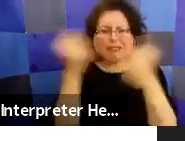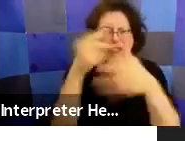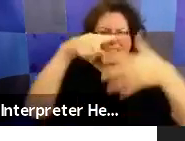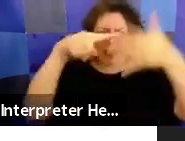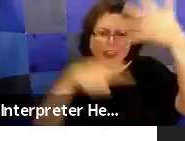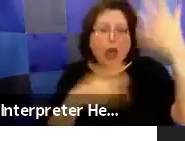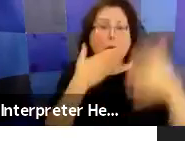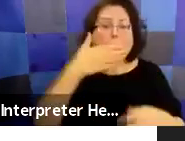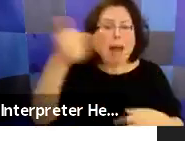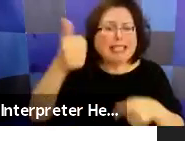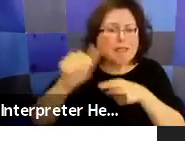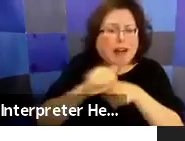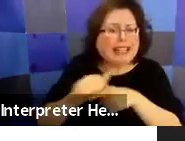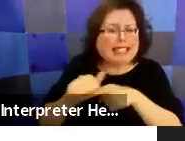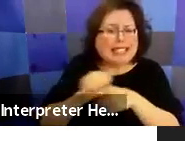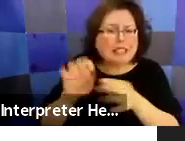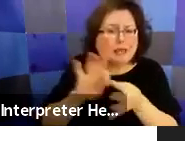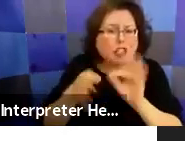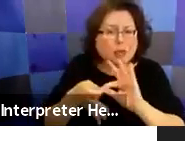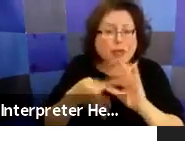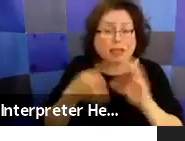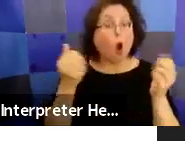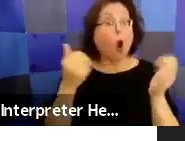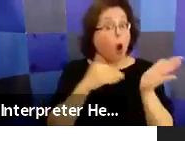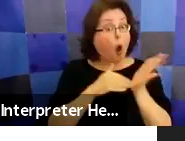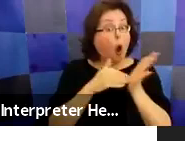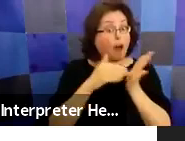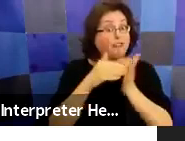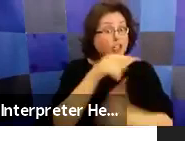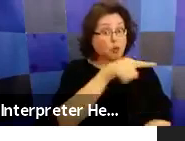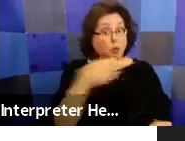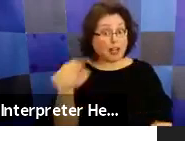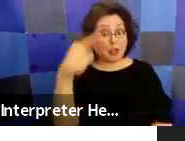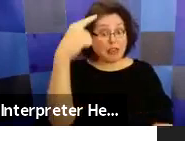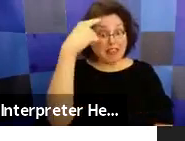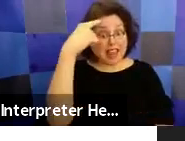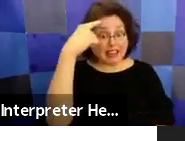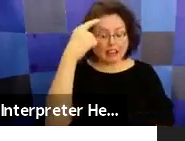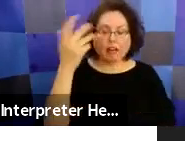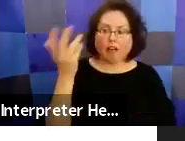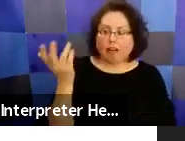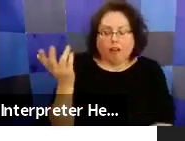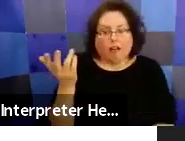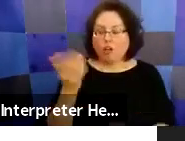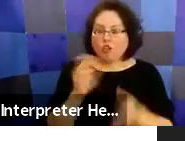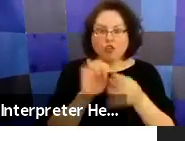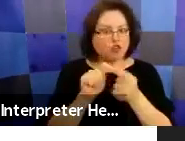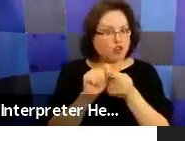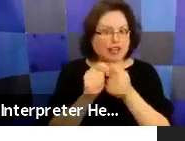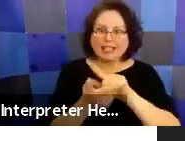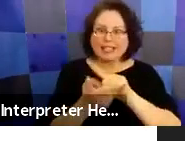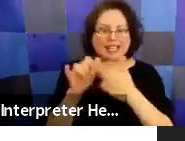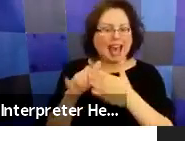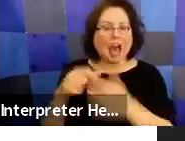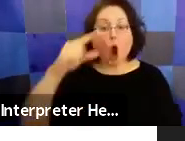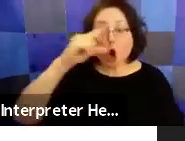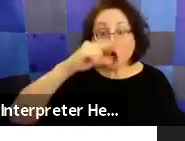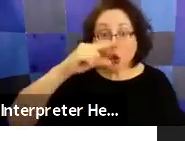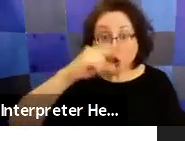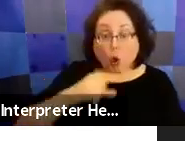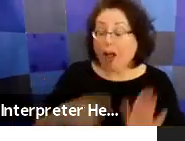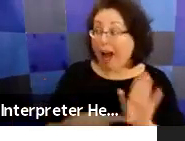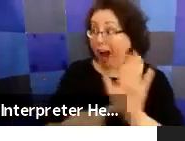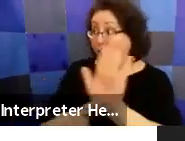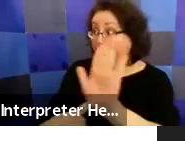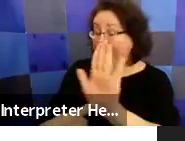a lot of the times when you think that by, you know, translating something on Google Translate or using a neighbor or